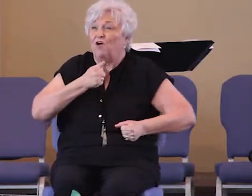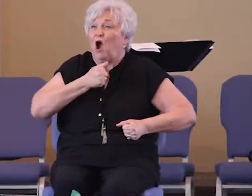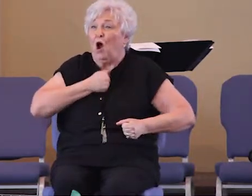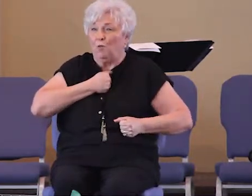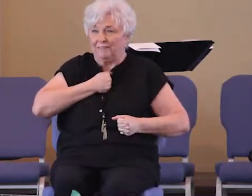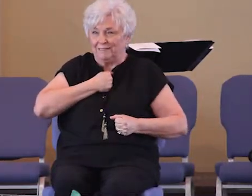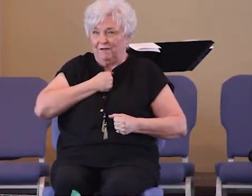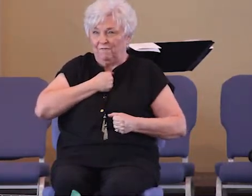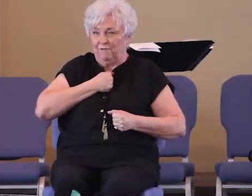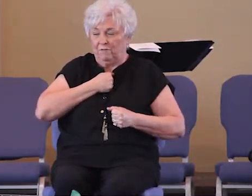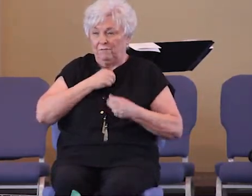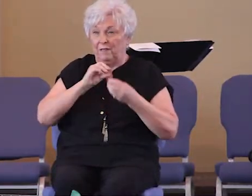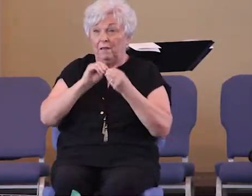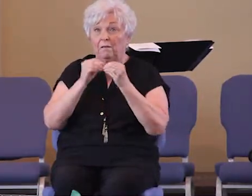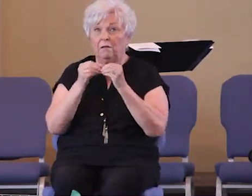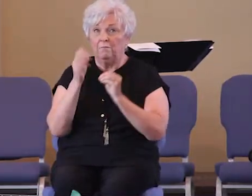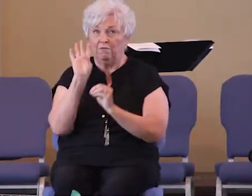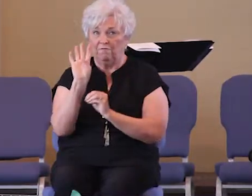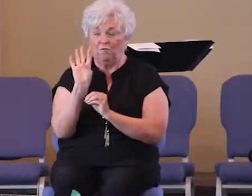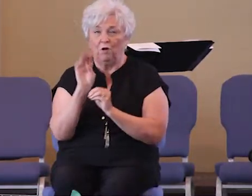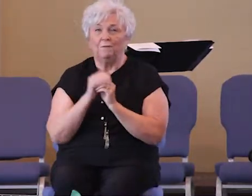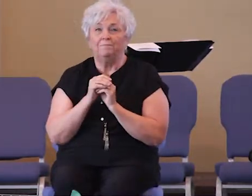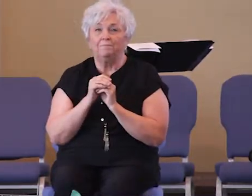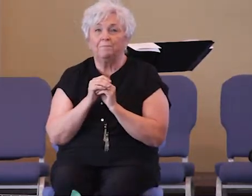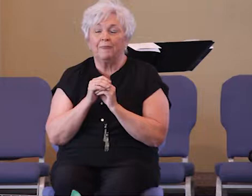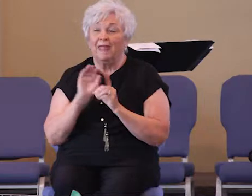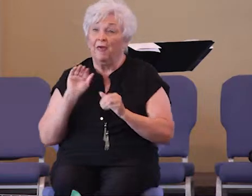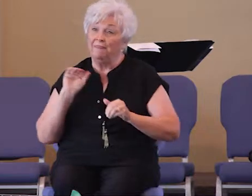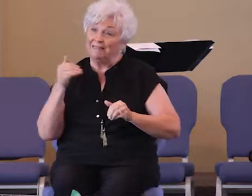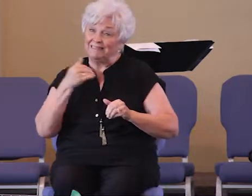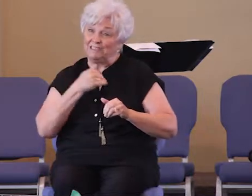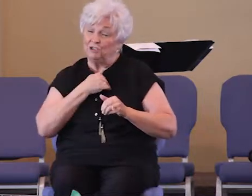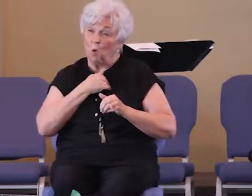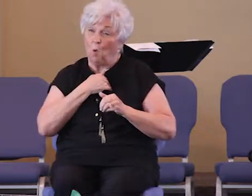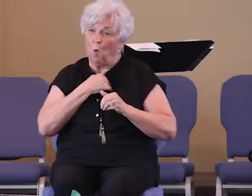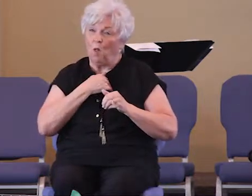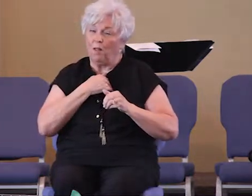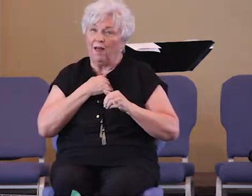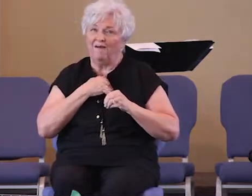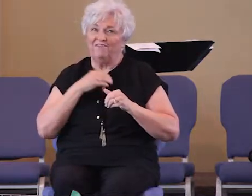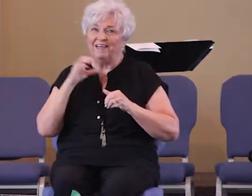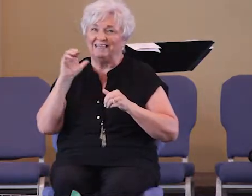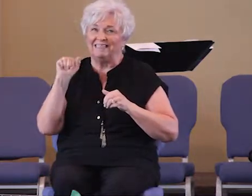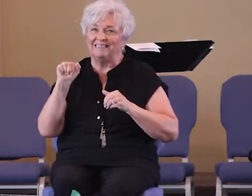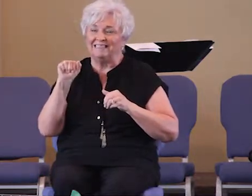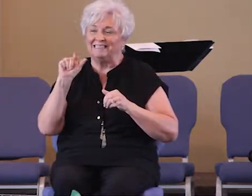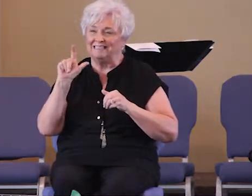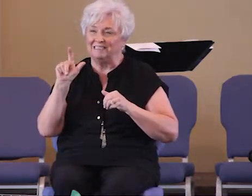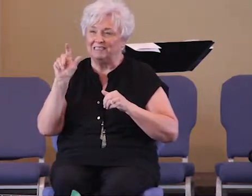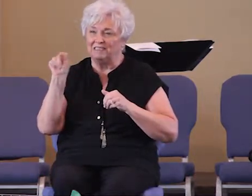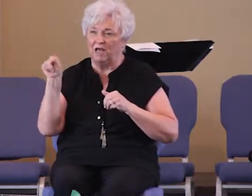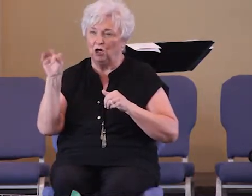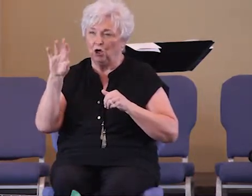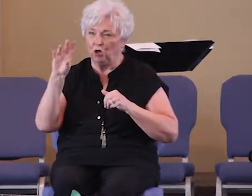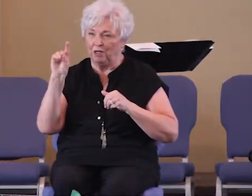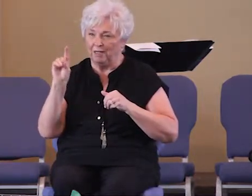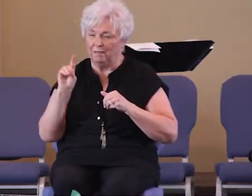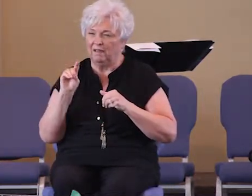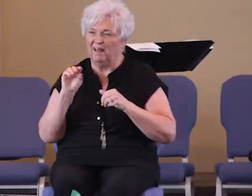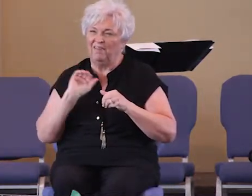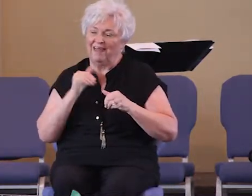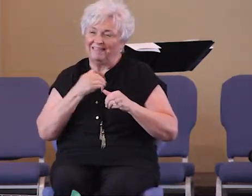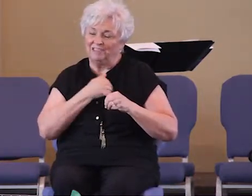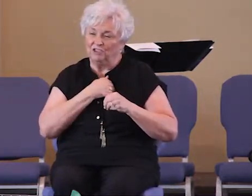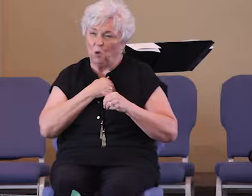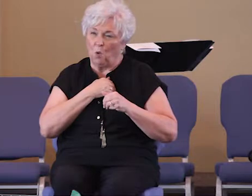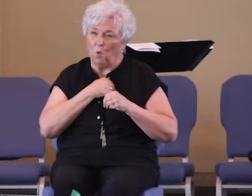four, the soul of the sluggard, I love that word, sluggard. The soul of the sluggard